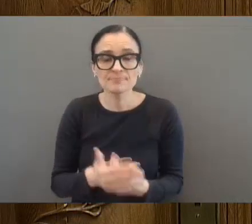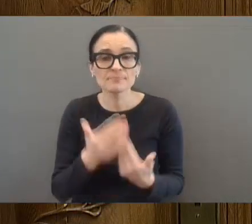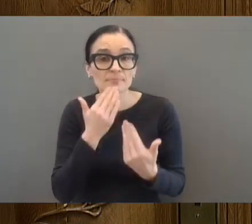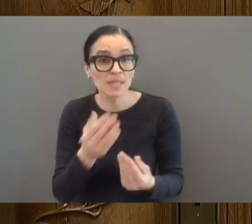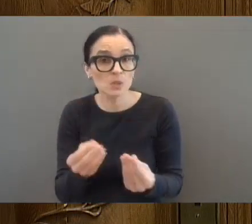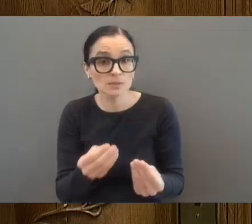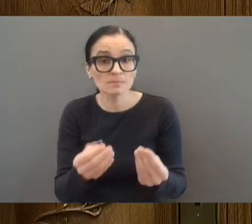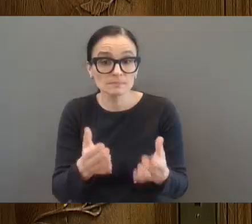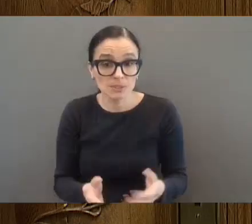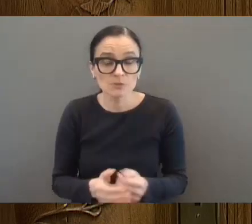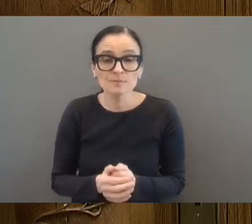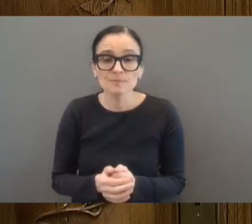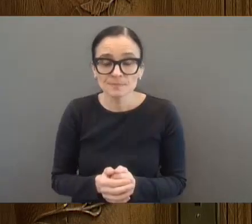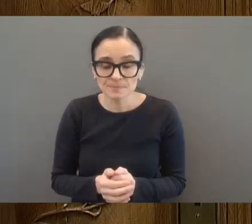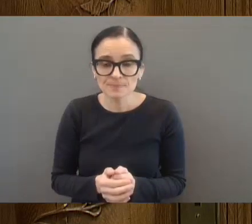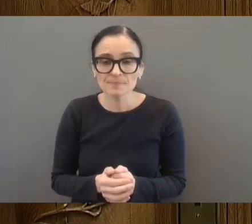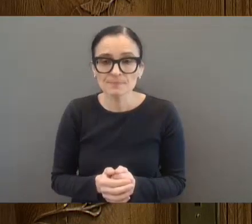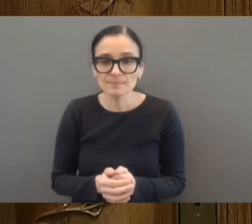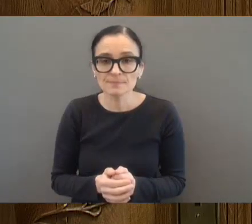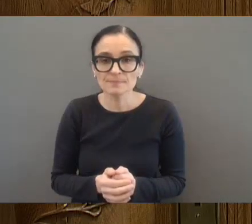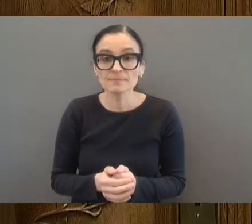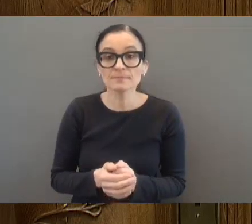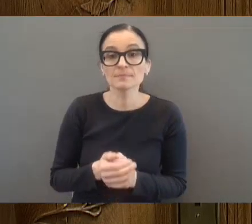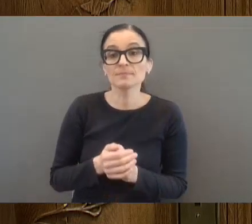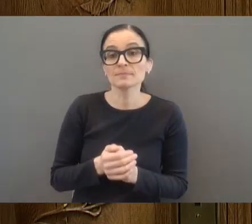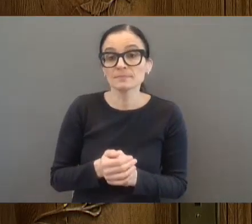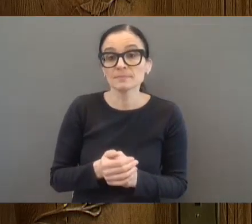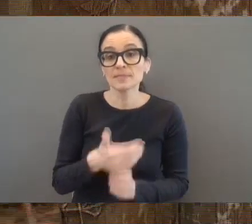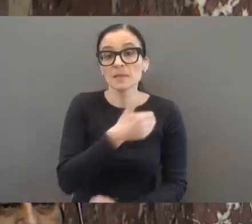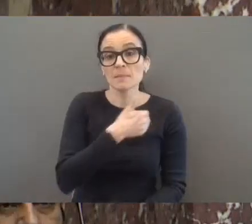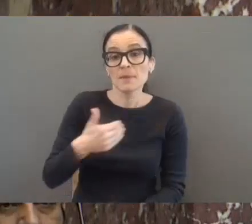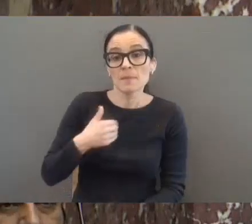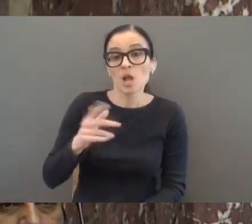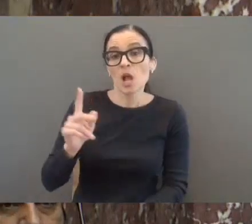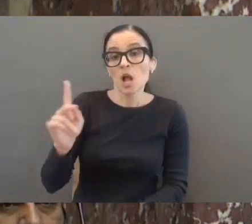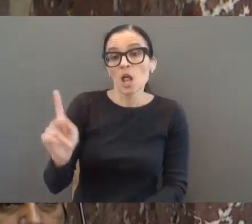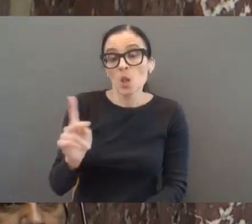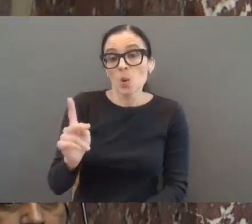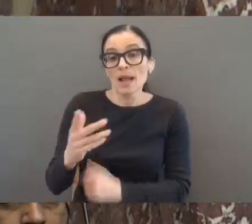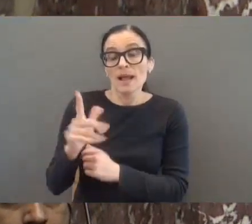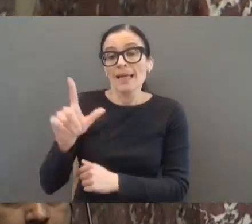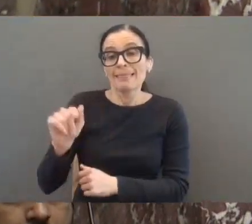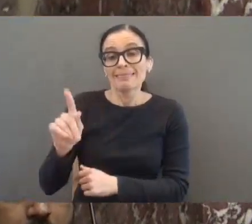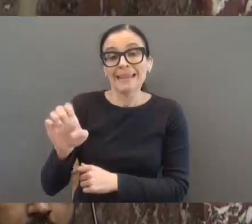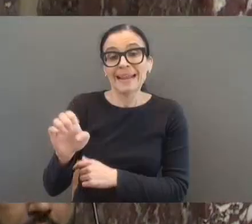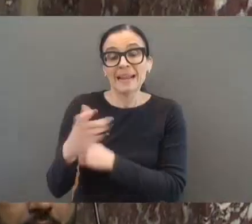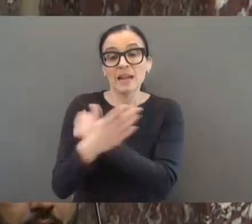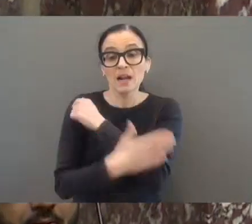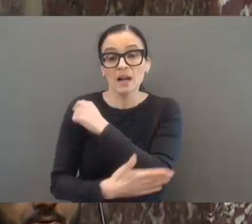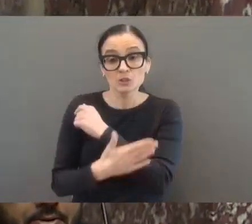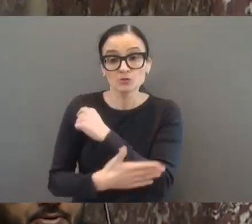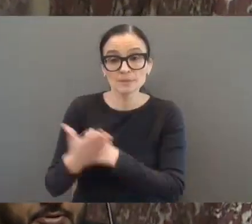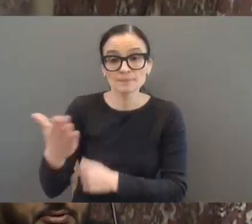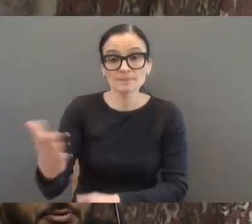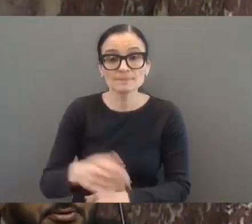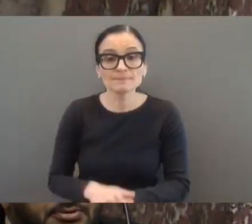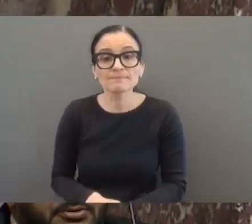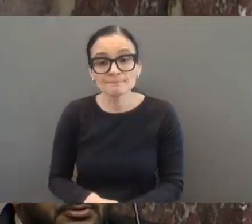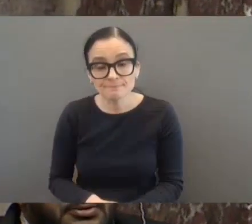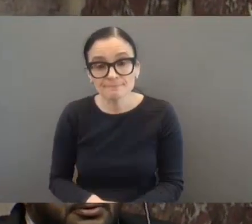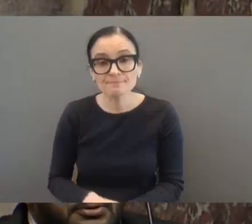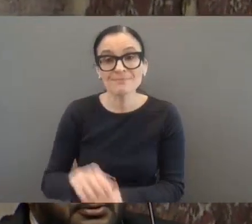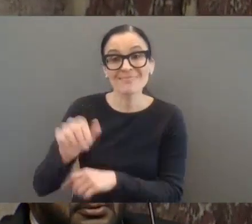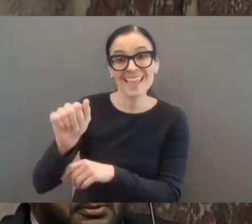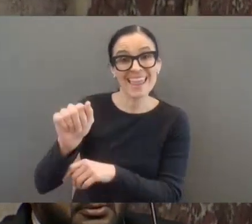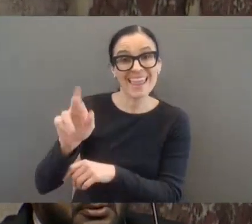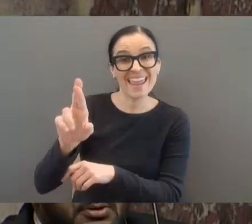Member for Kelowna Lake Country and Coldstream. Arrow Lakes Hospital ER was closed for 5 days.